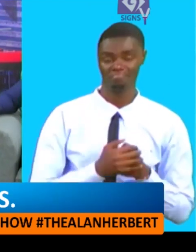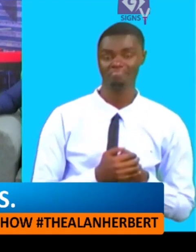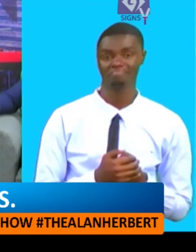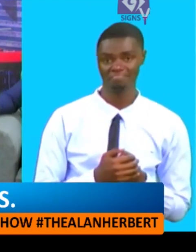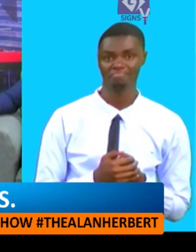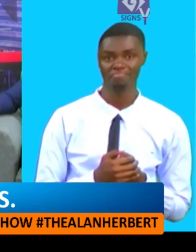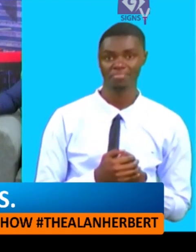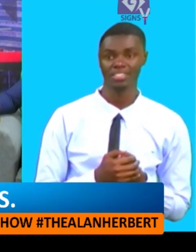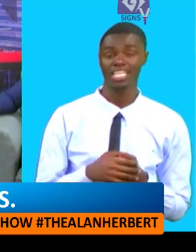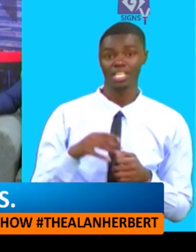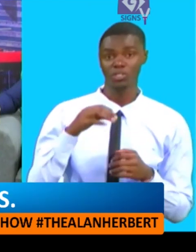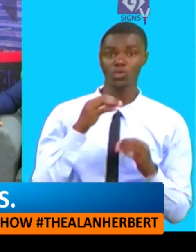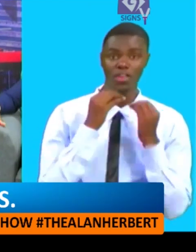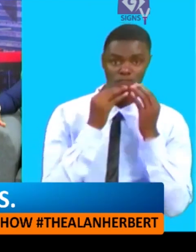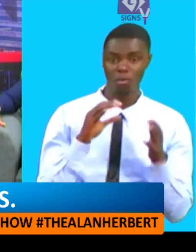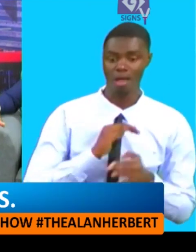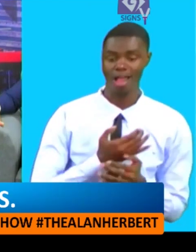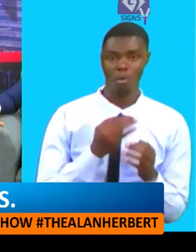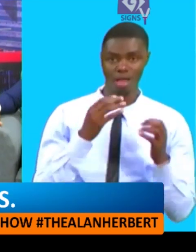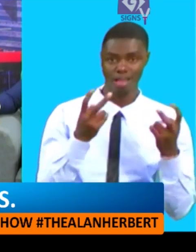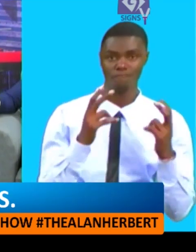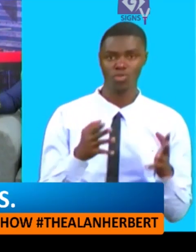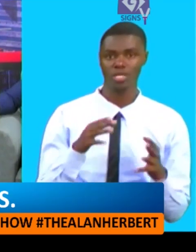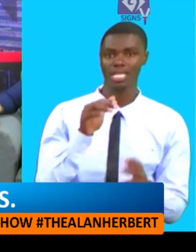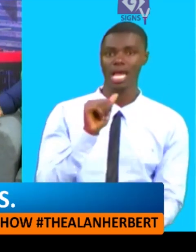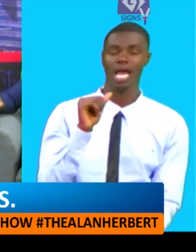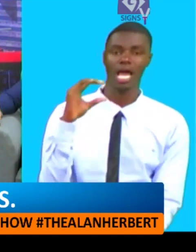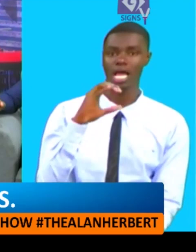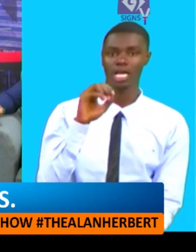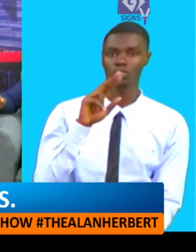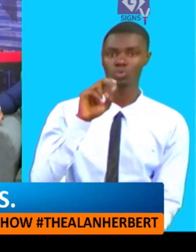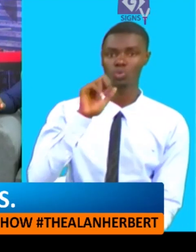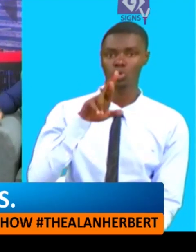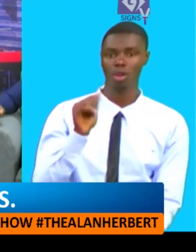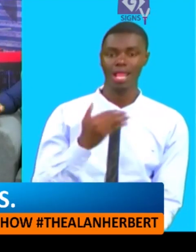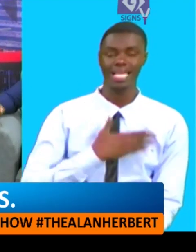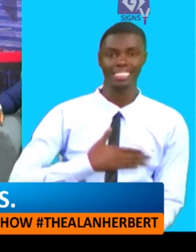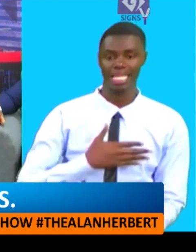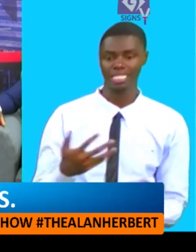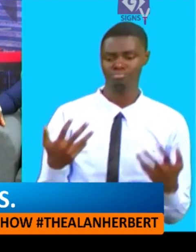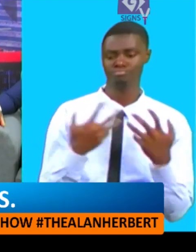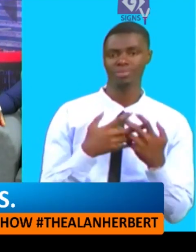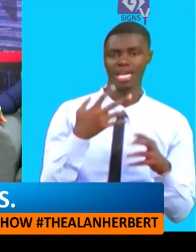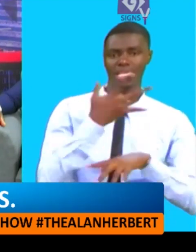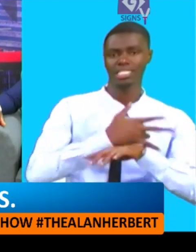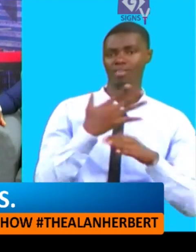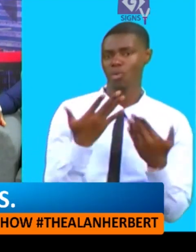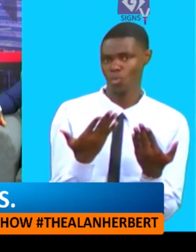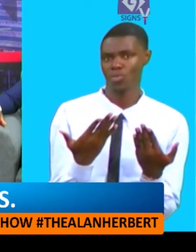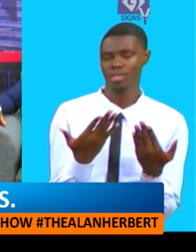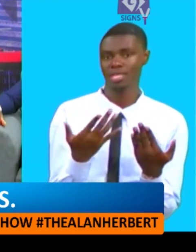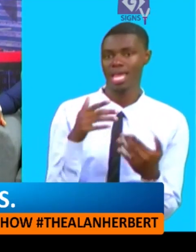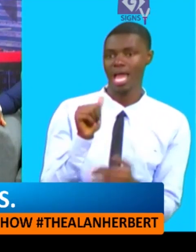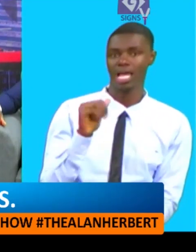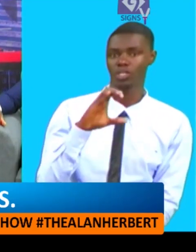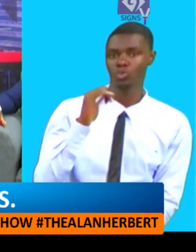Exactly. Just to educate our viewers, how is actuarial science connected to NHIF? Okay, basically, actuarial